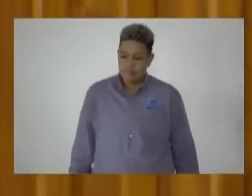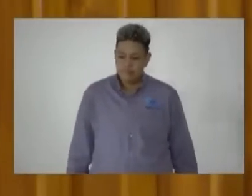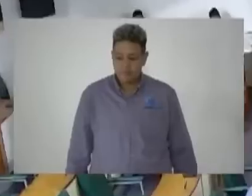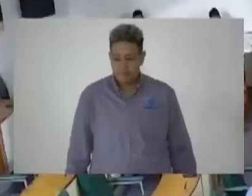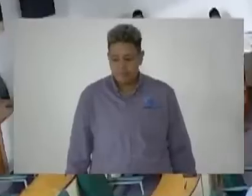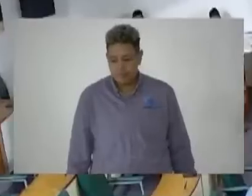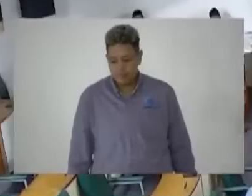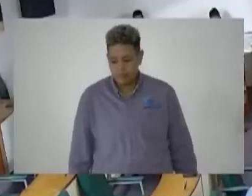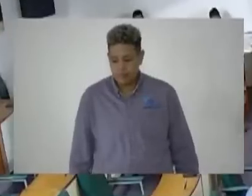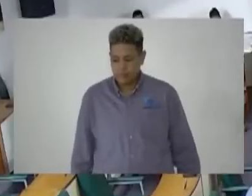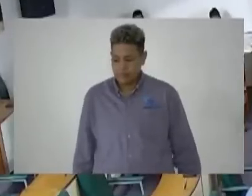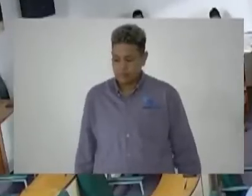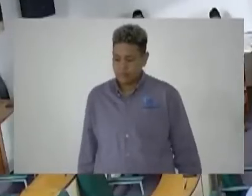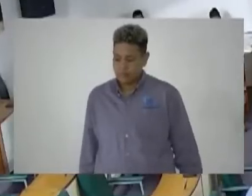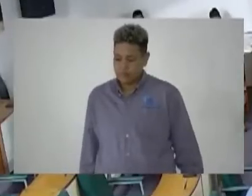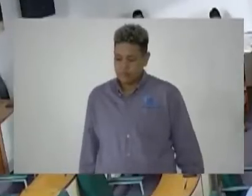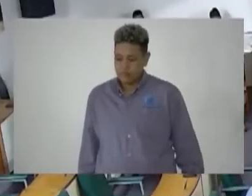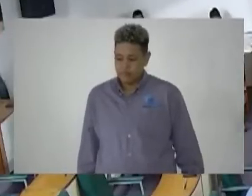Golden Campbell.